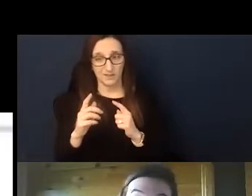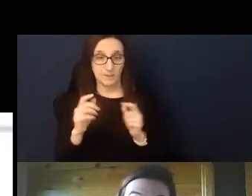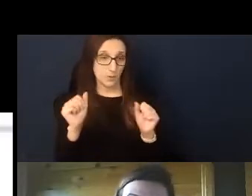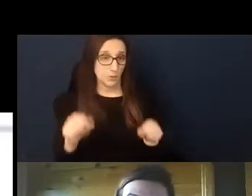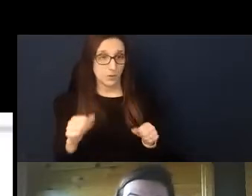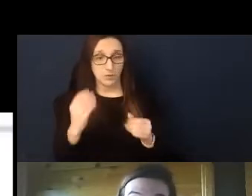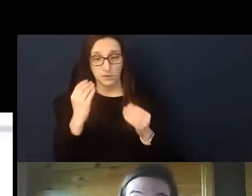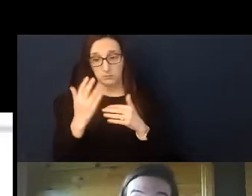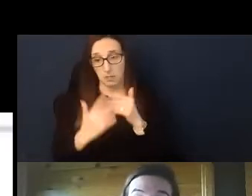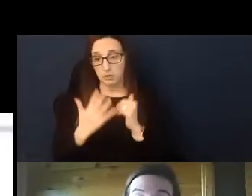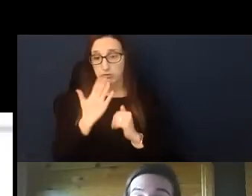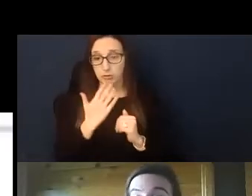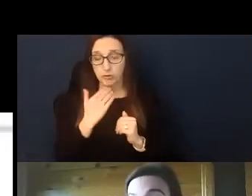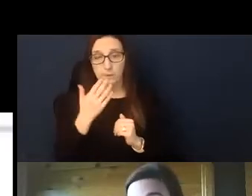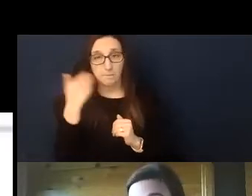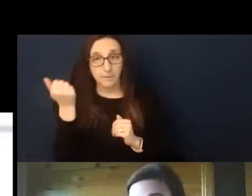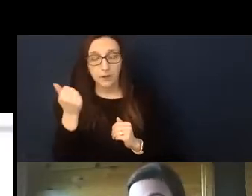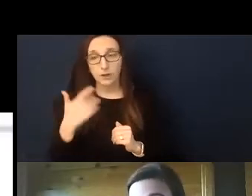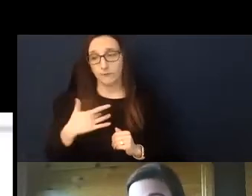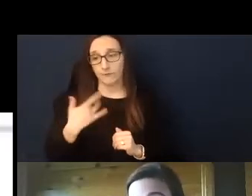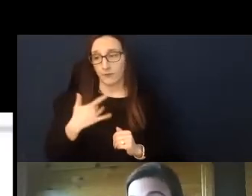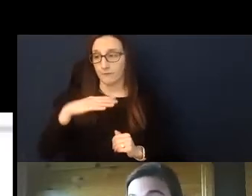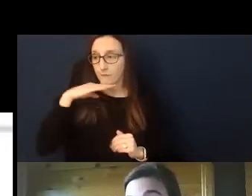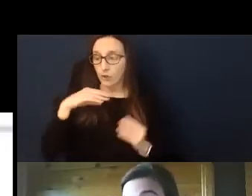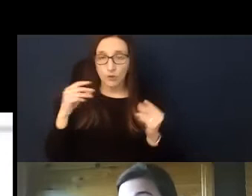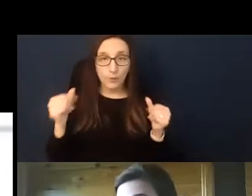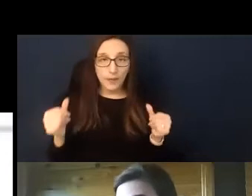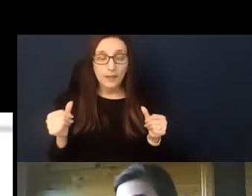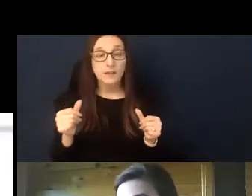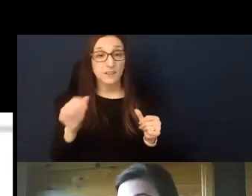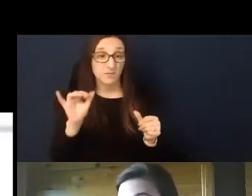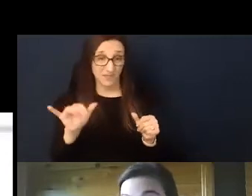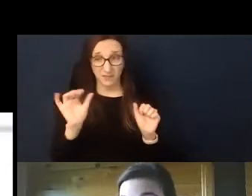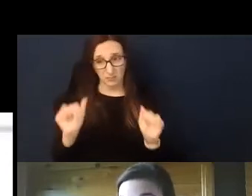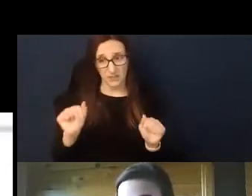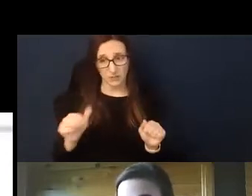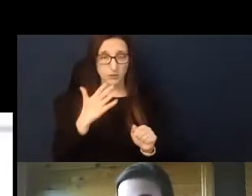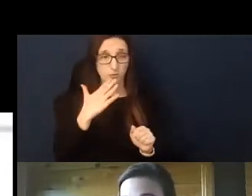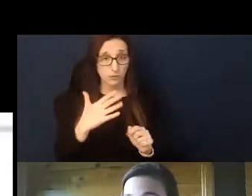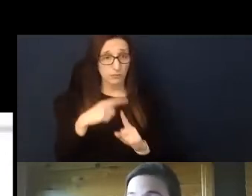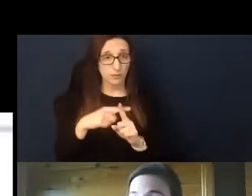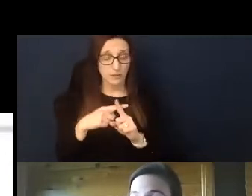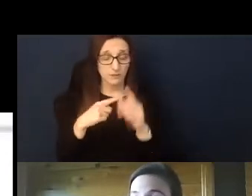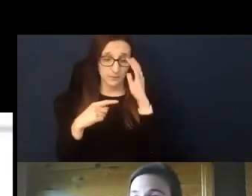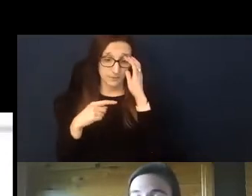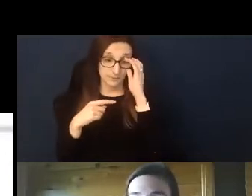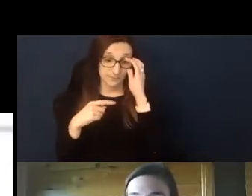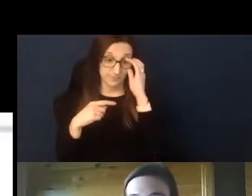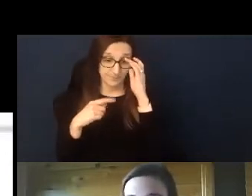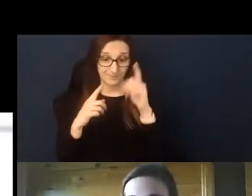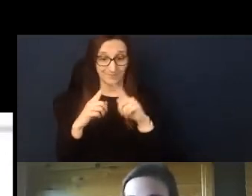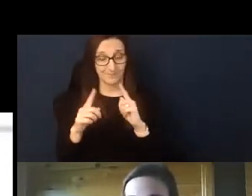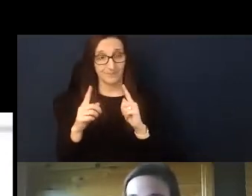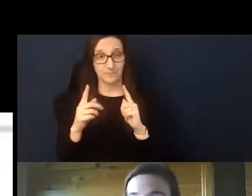your blood sugar and you feel full quicker. So that could potentially lead to weight loss. I don't know what claims